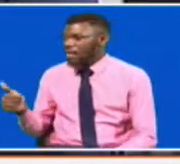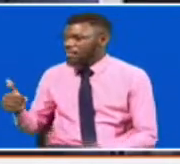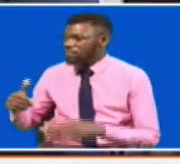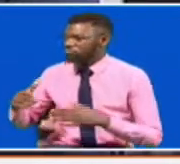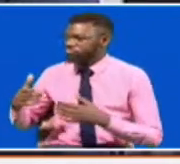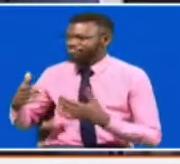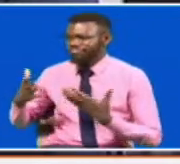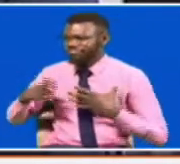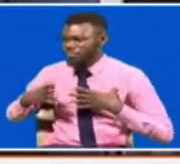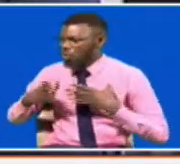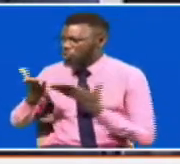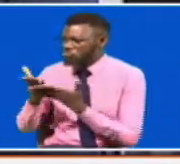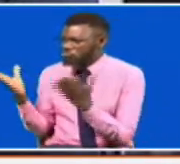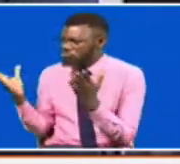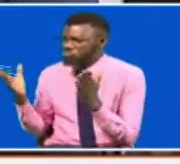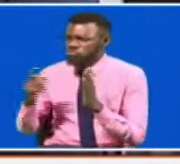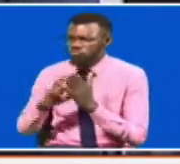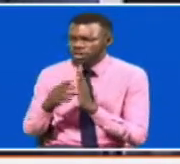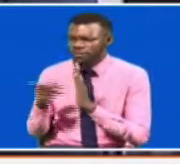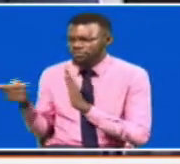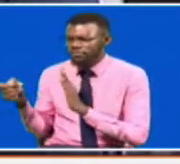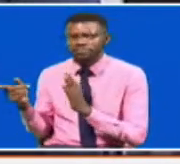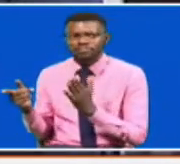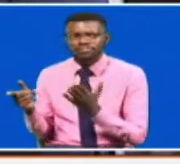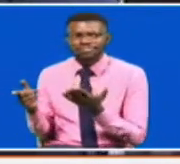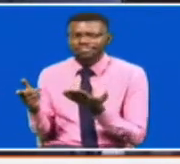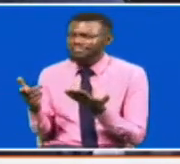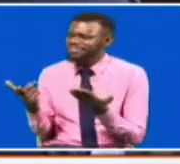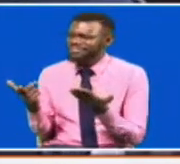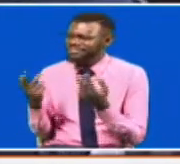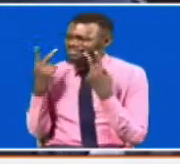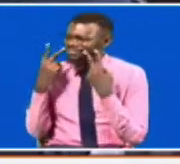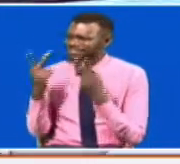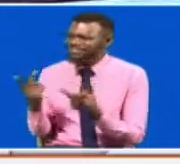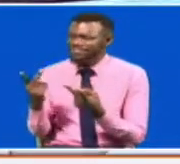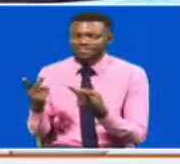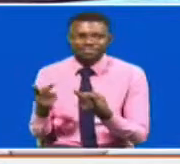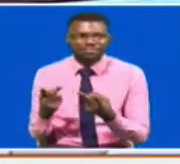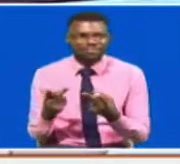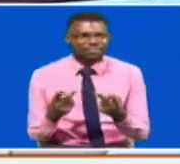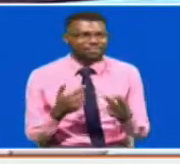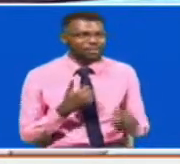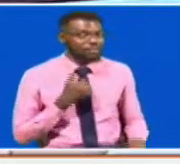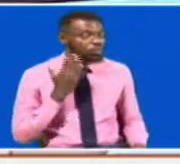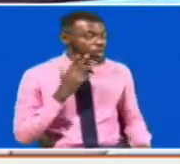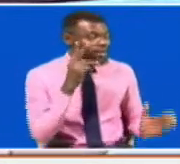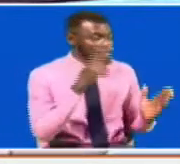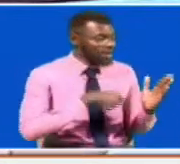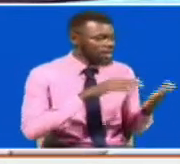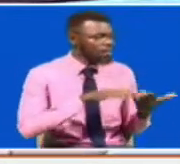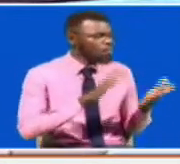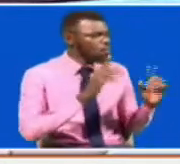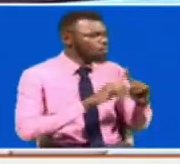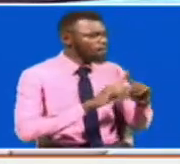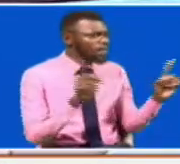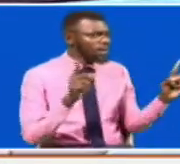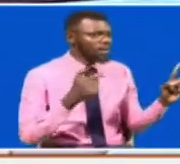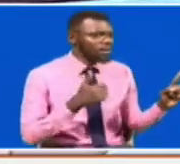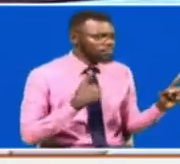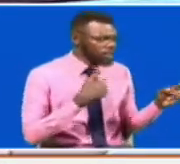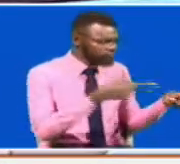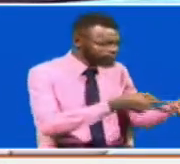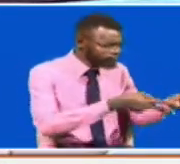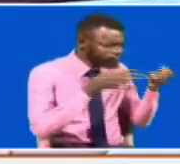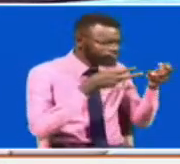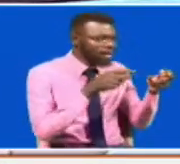players, it's a matter that is confounding, to say the least. Okay, they'll read more about Muhoho Kenyatta. But I want to pick something else, because